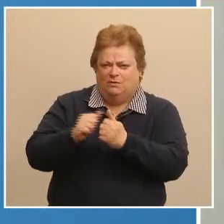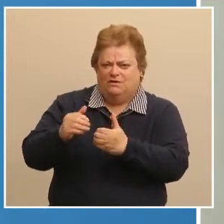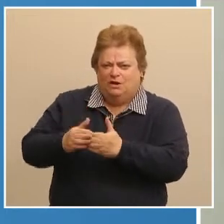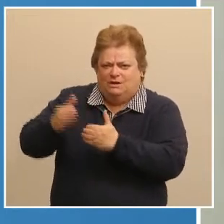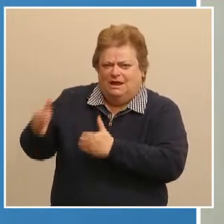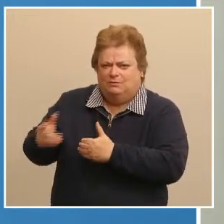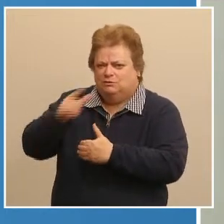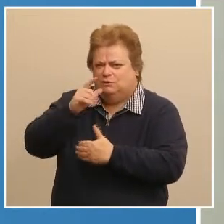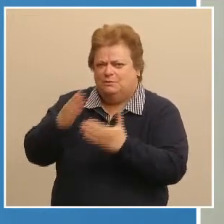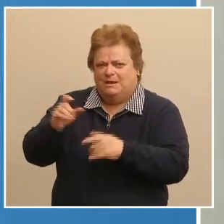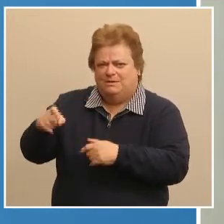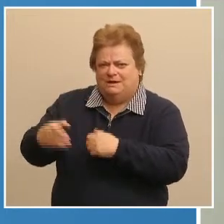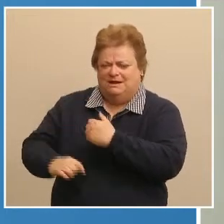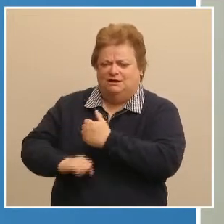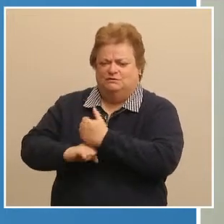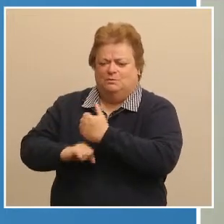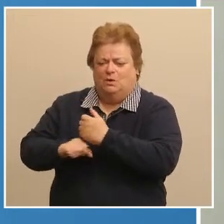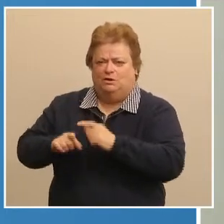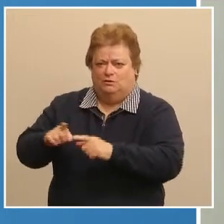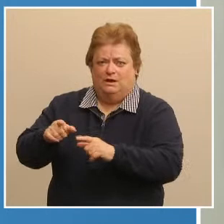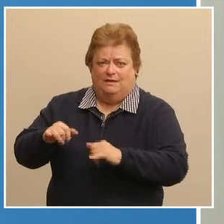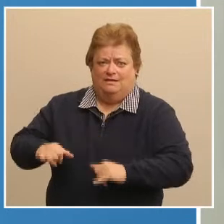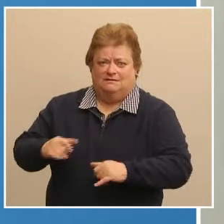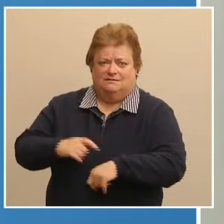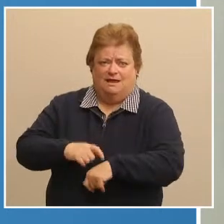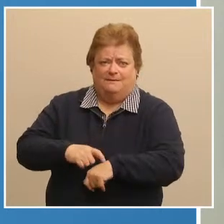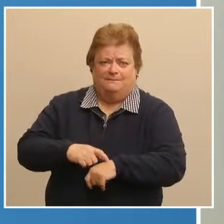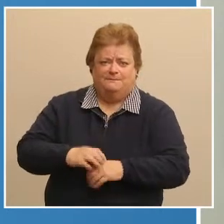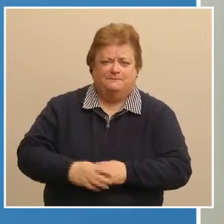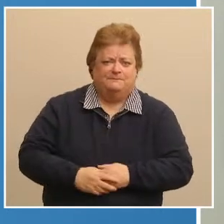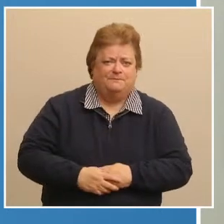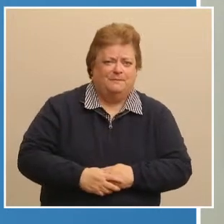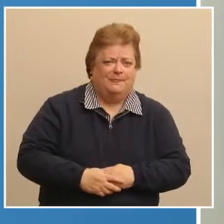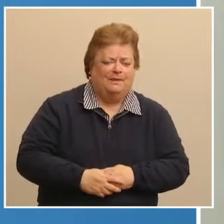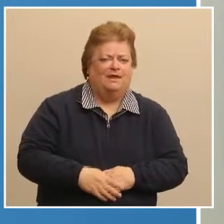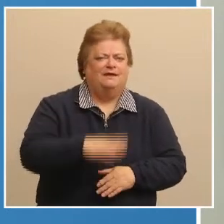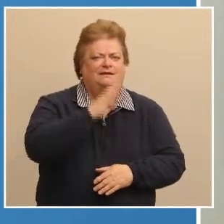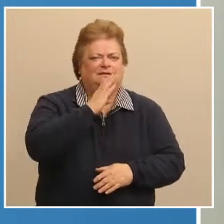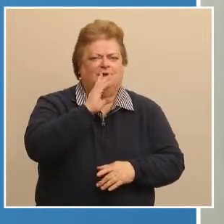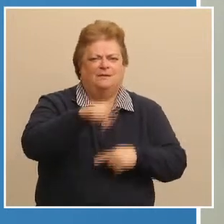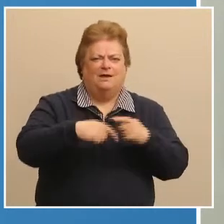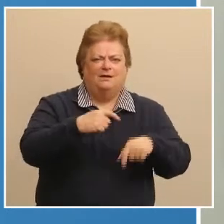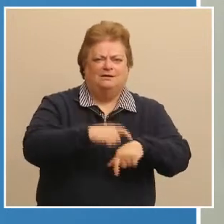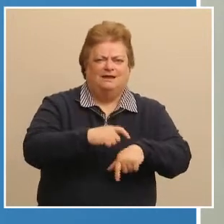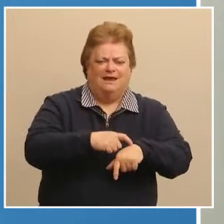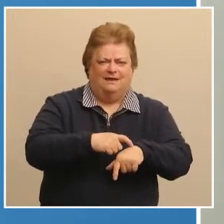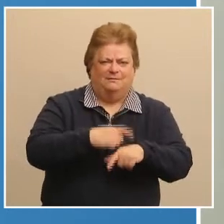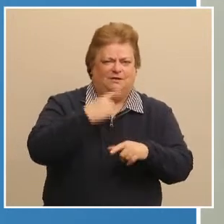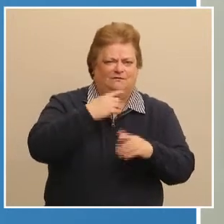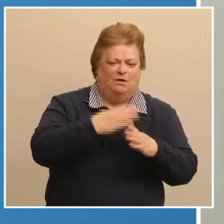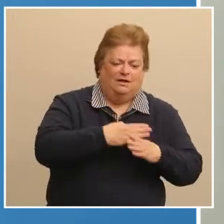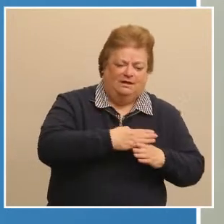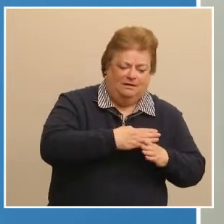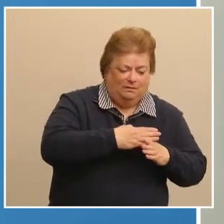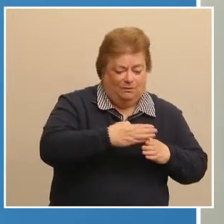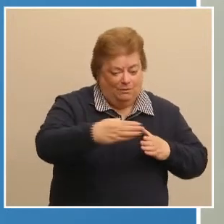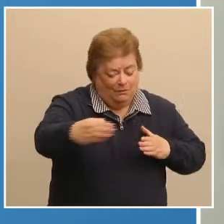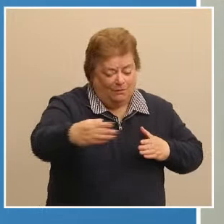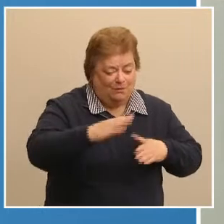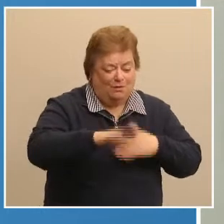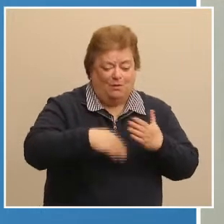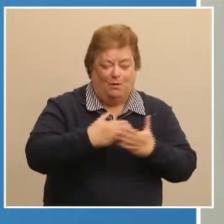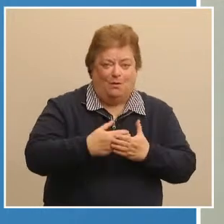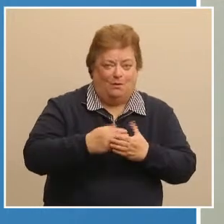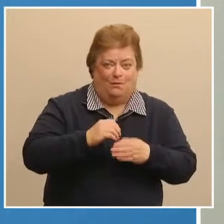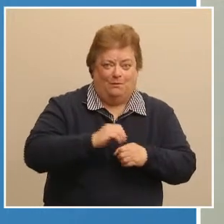who may need support through this time. And speaking of time, in the long arc of this pandemic, it